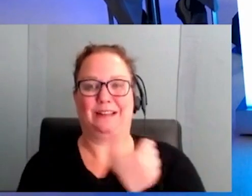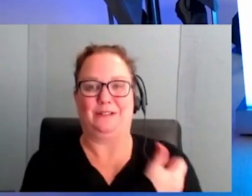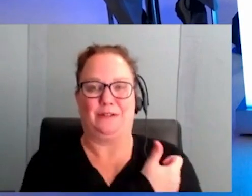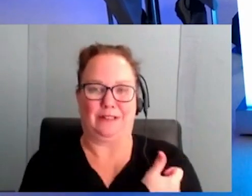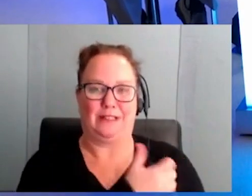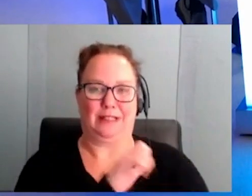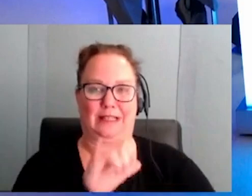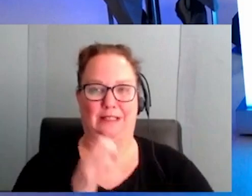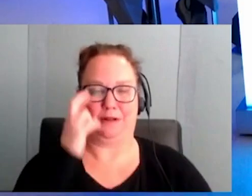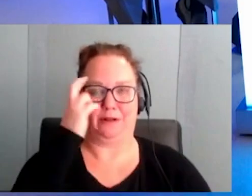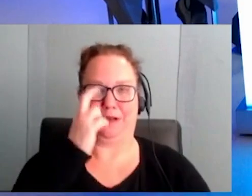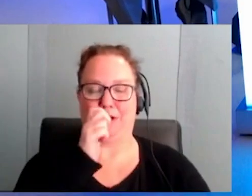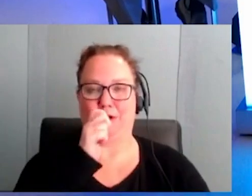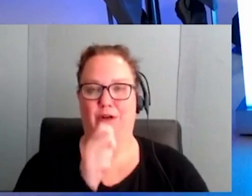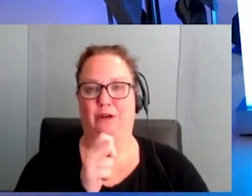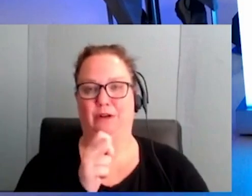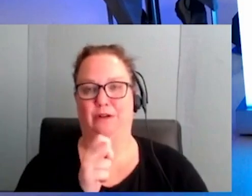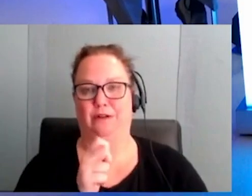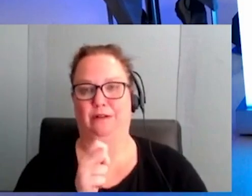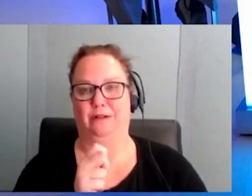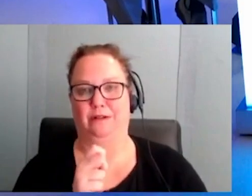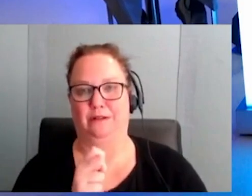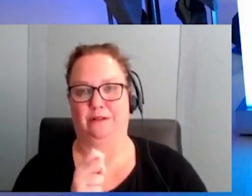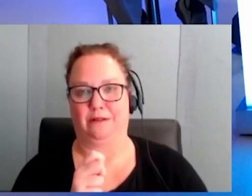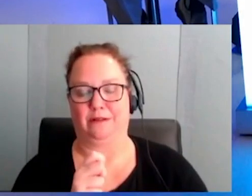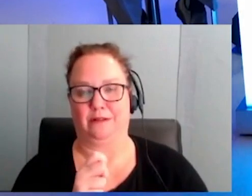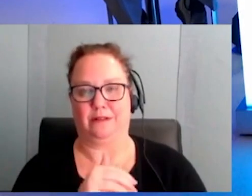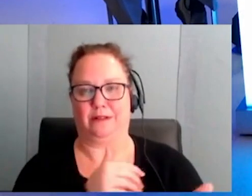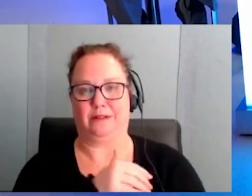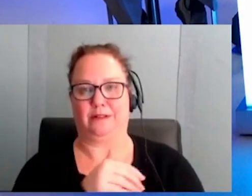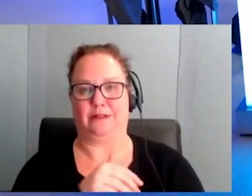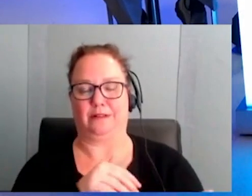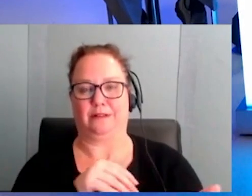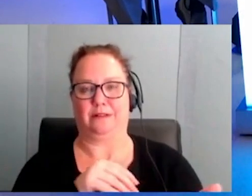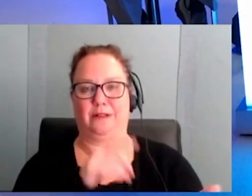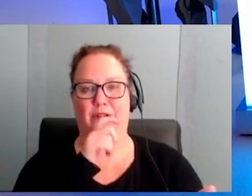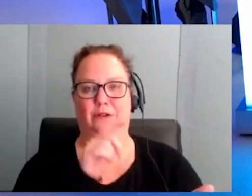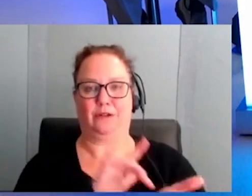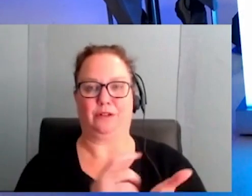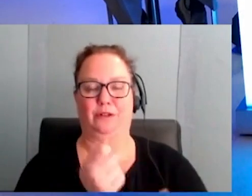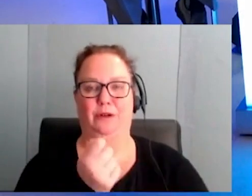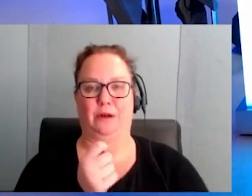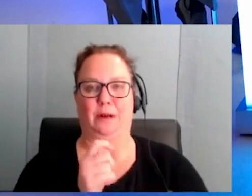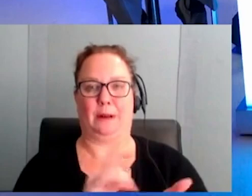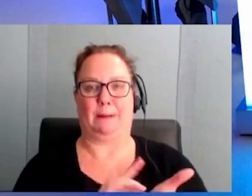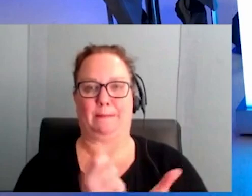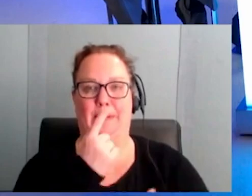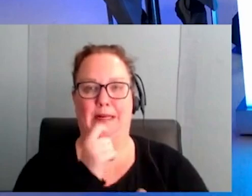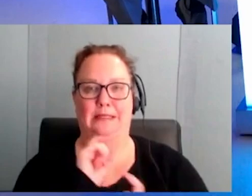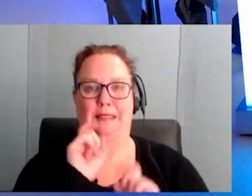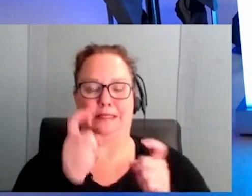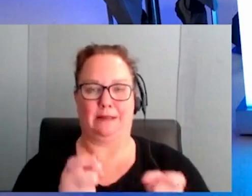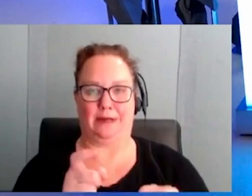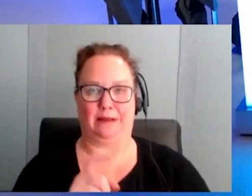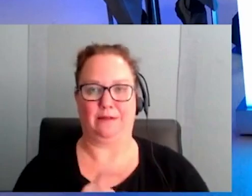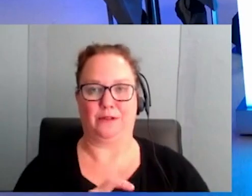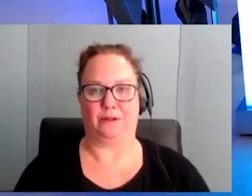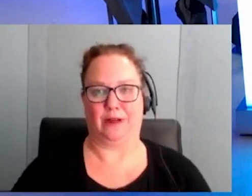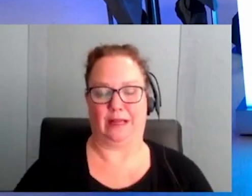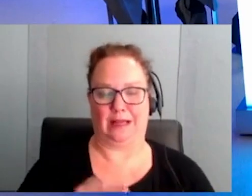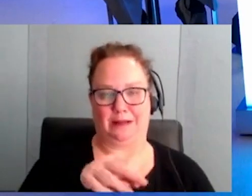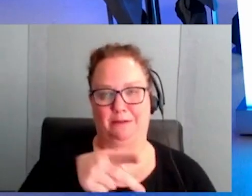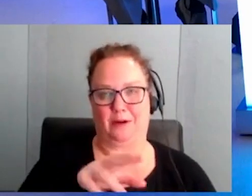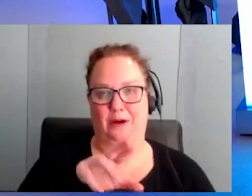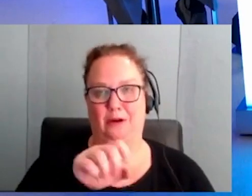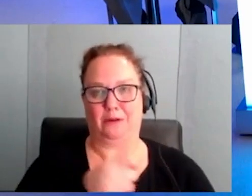don't take. That's why I mean, Doctor 101. You don't take medication that somebody else hands you out of the bottom of Right. their purse. You have to make sure it's